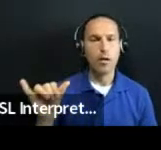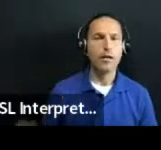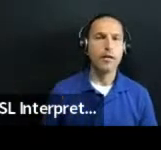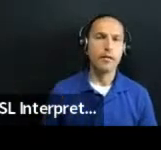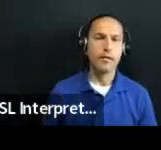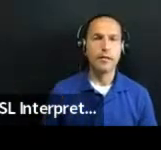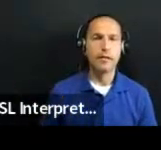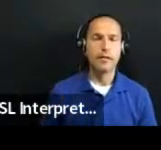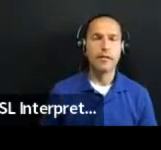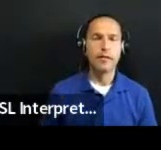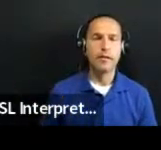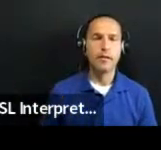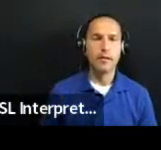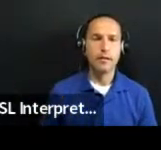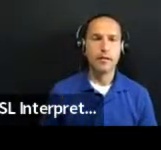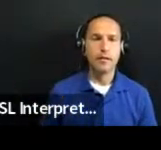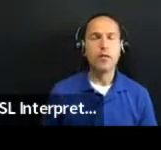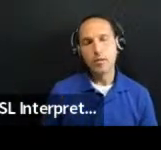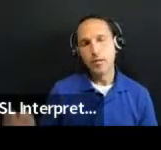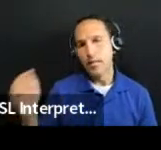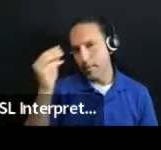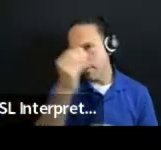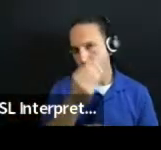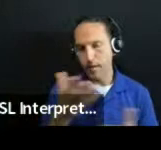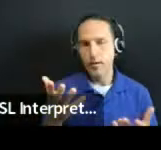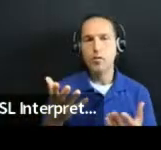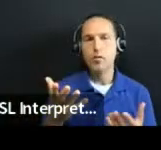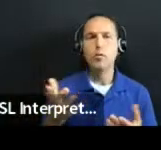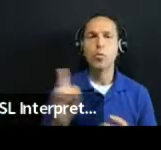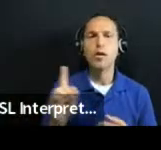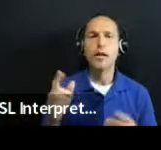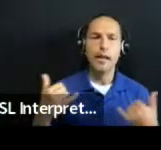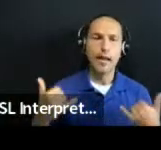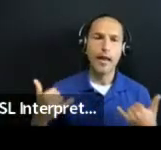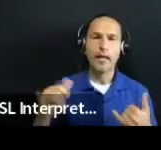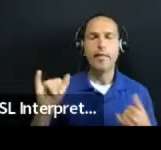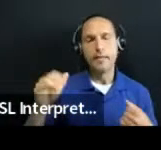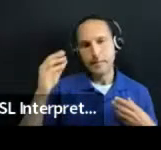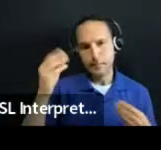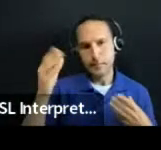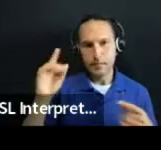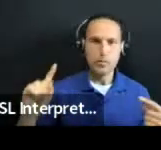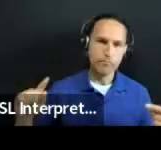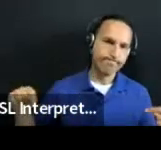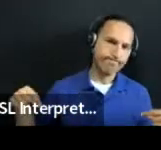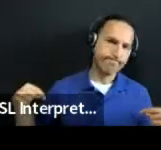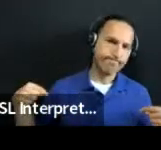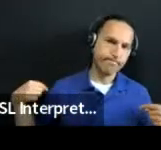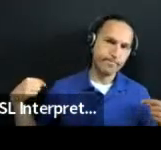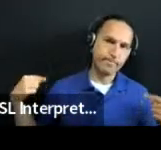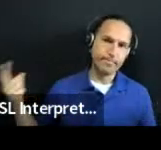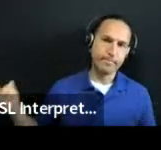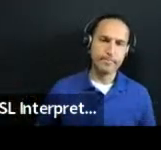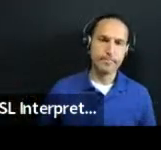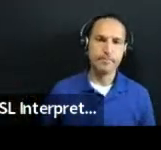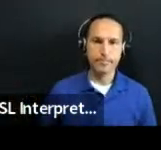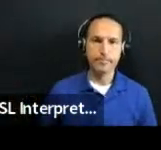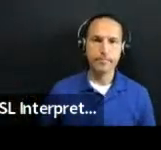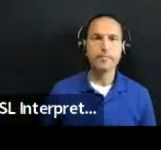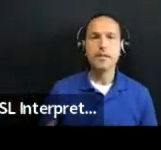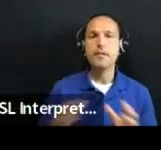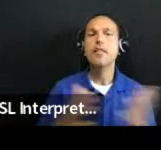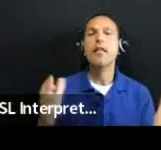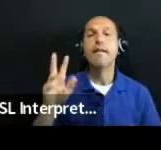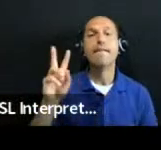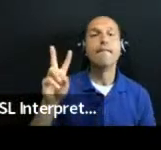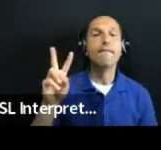And so we want to sort of just to let you know where we're at and what our experience has been like. So there are a lot of vendors